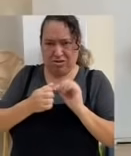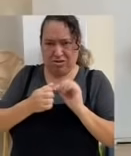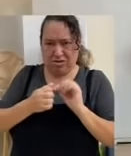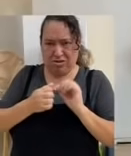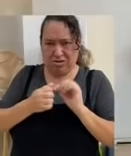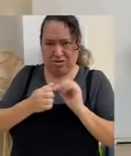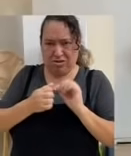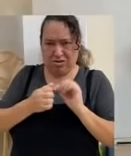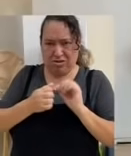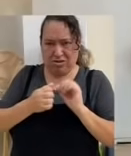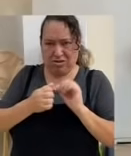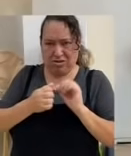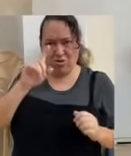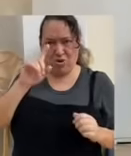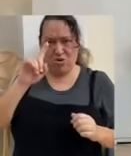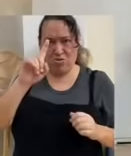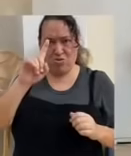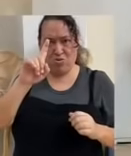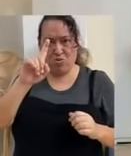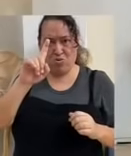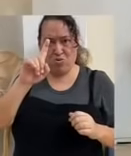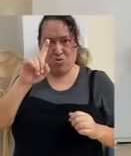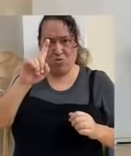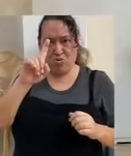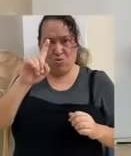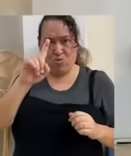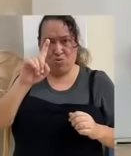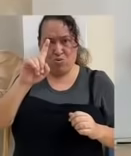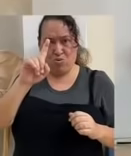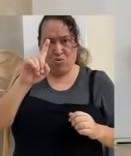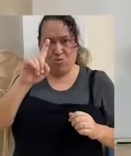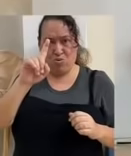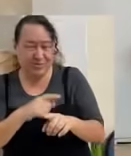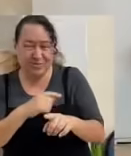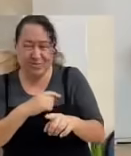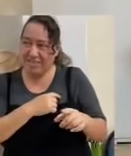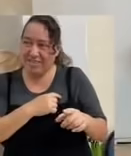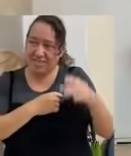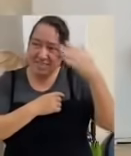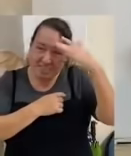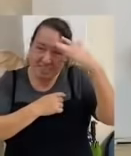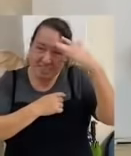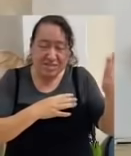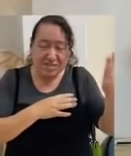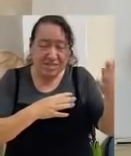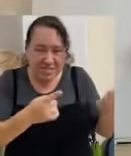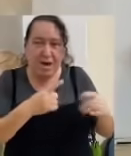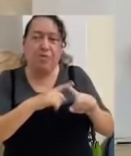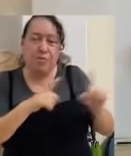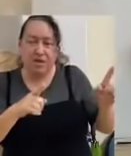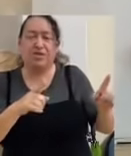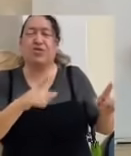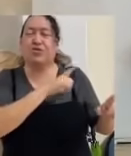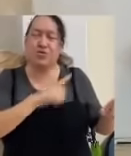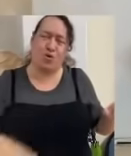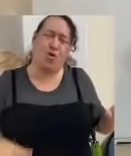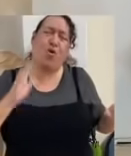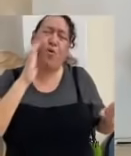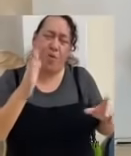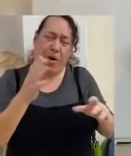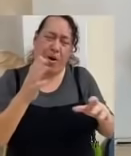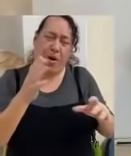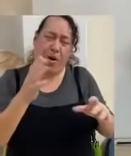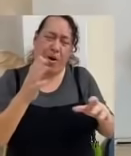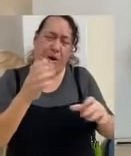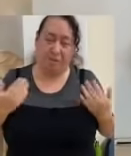Anyway, brothers and sisters, I hope the Lord help us with this. I don't know what I said, but the Lord will make it happen.